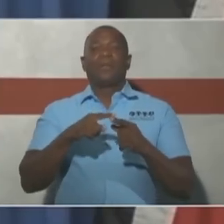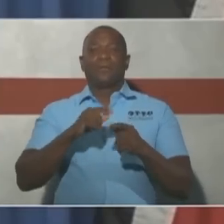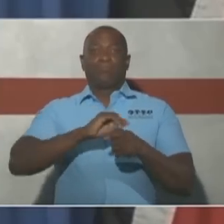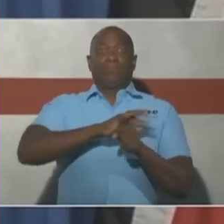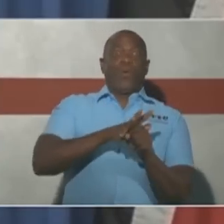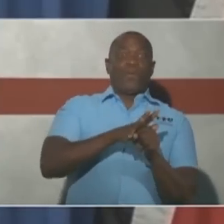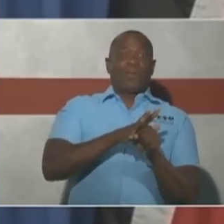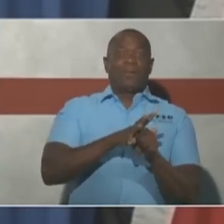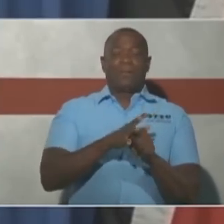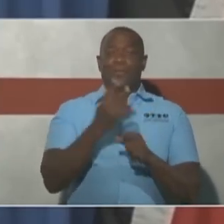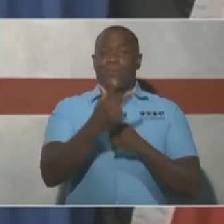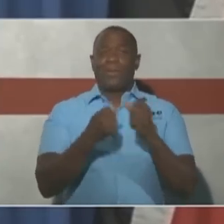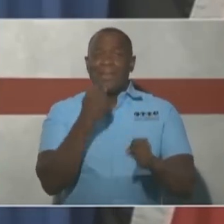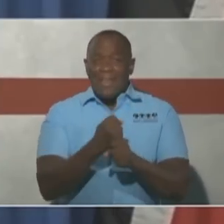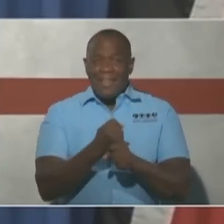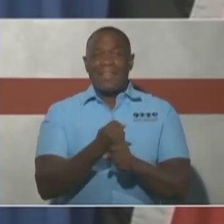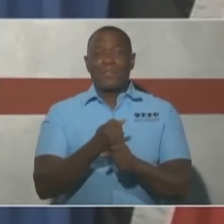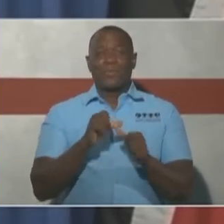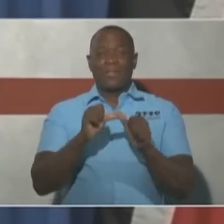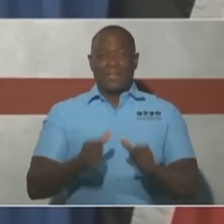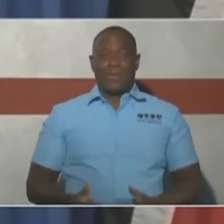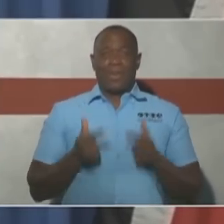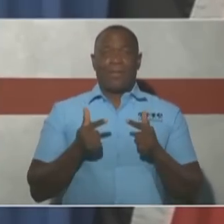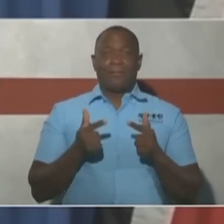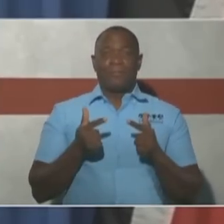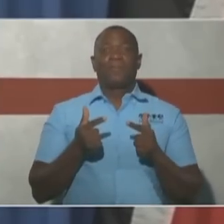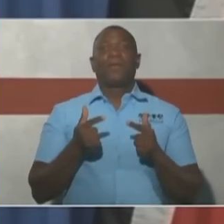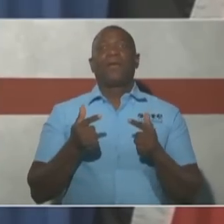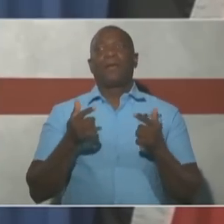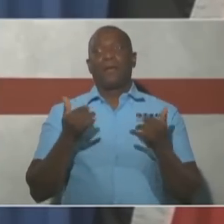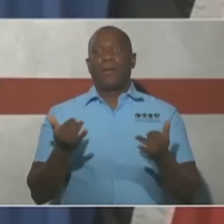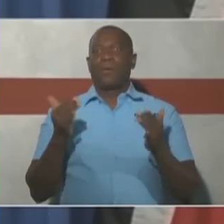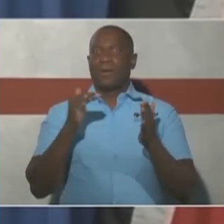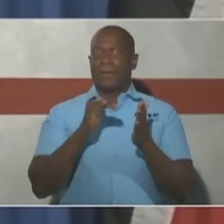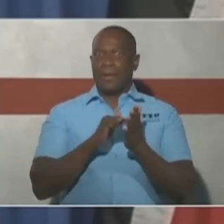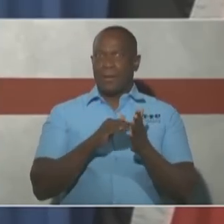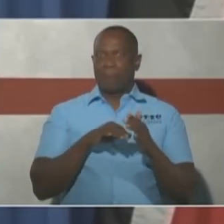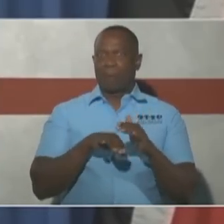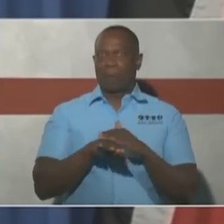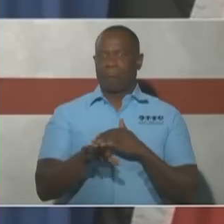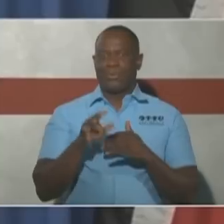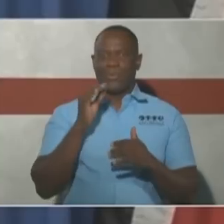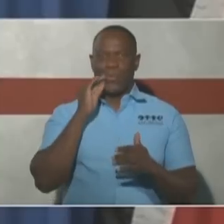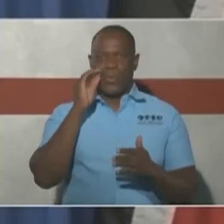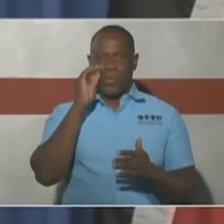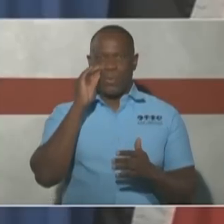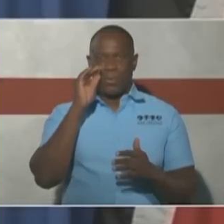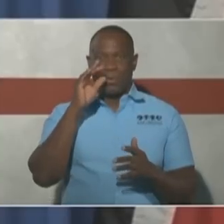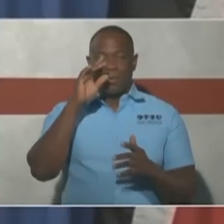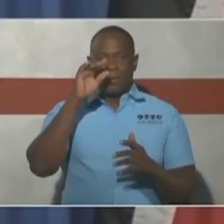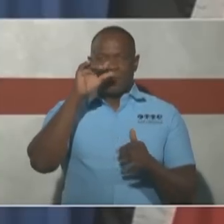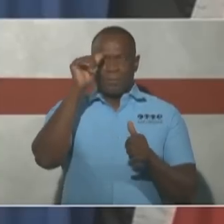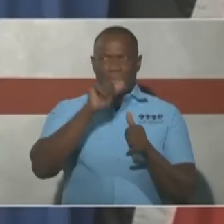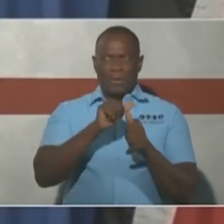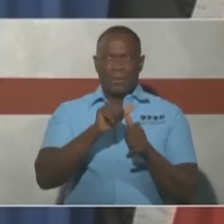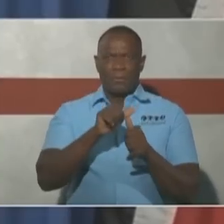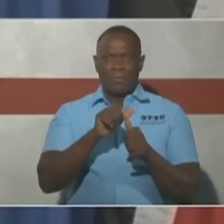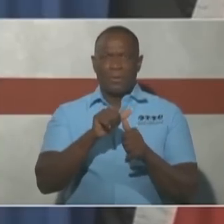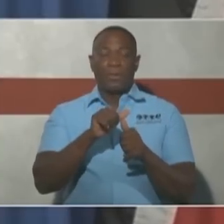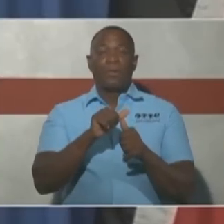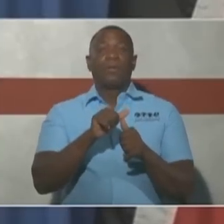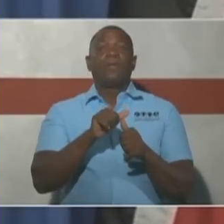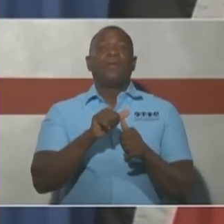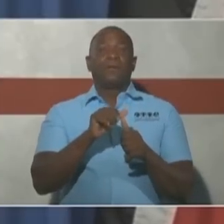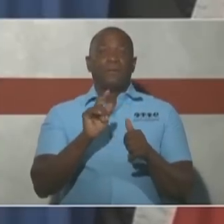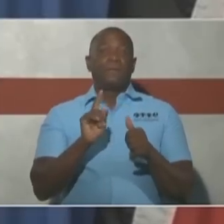we are entering year 4. Bear in mind that when we were first alerted to this pandemic, its